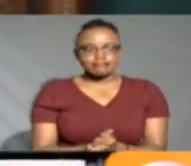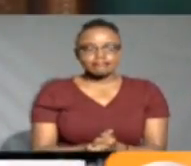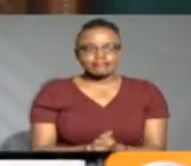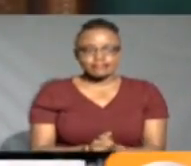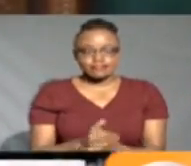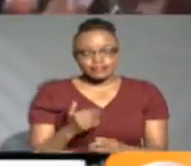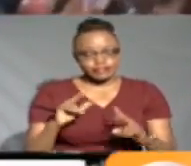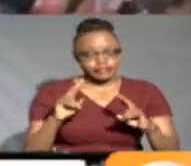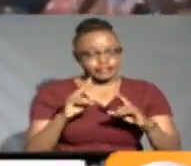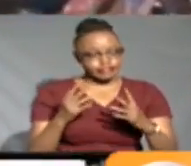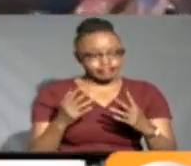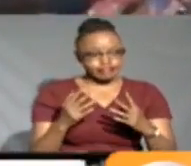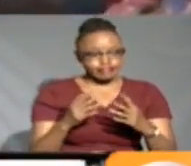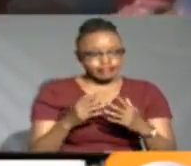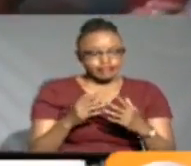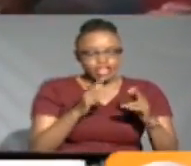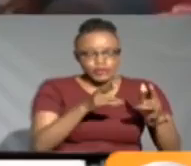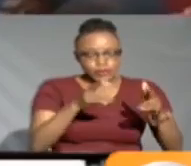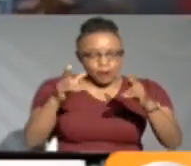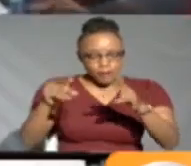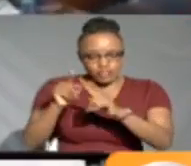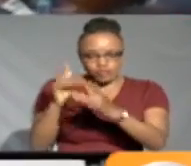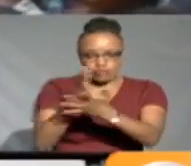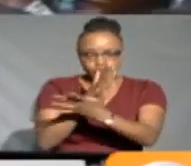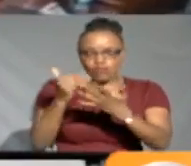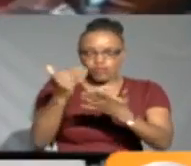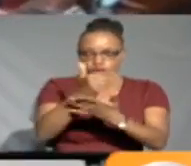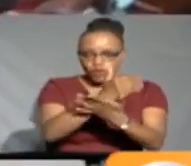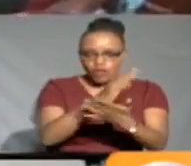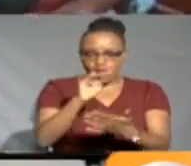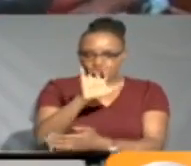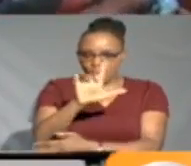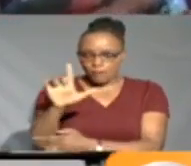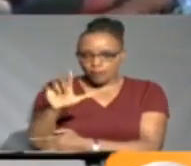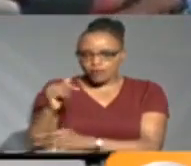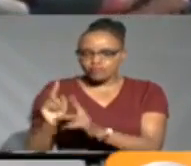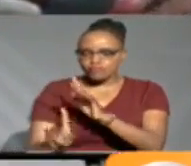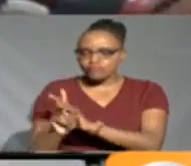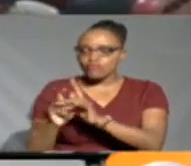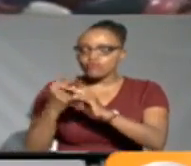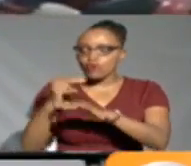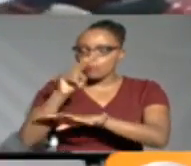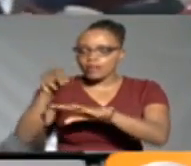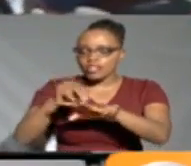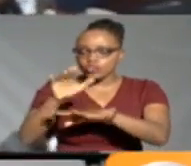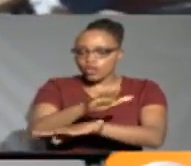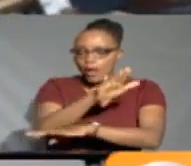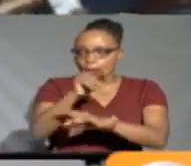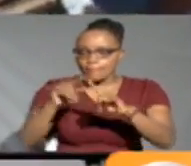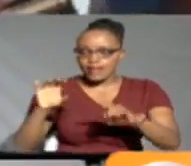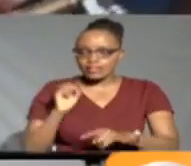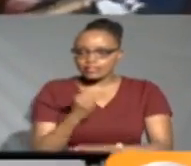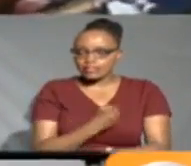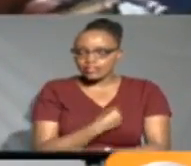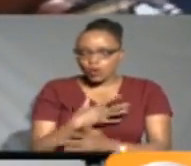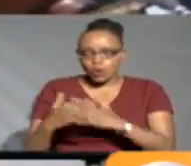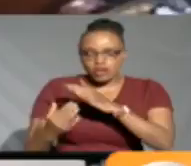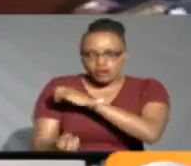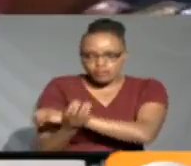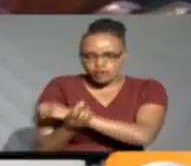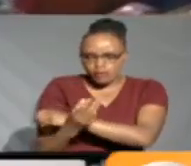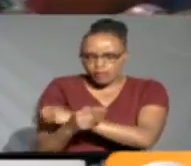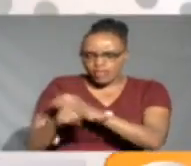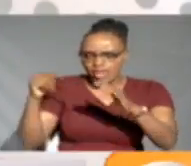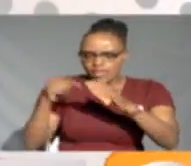will be order in the House. Ordinarily, the division of revenue bill originates from the National Assembly, but the Senate, in what defines the deepening